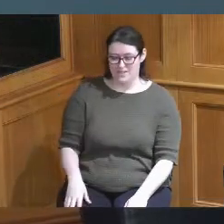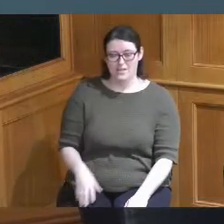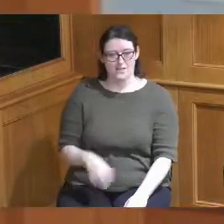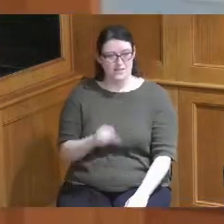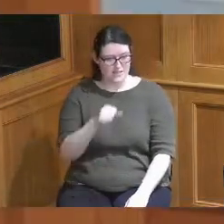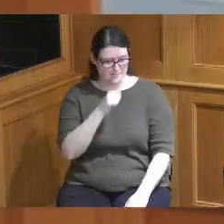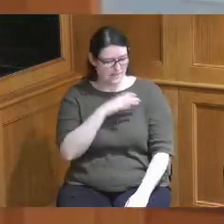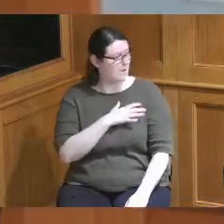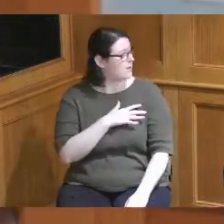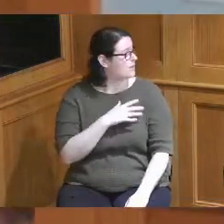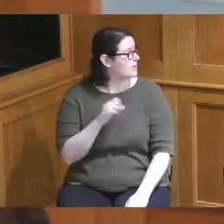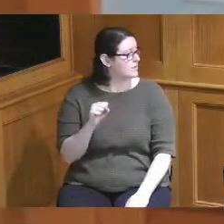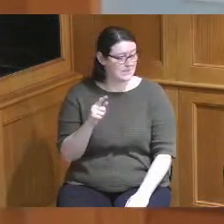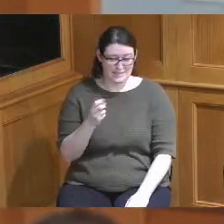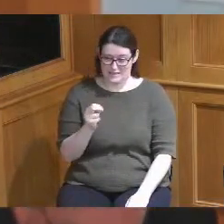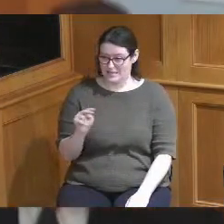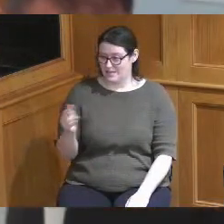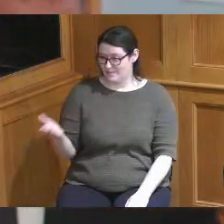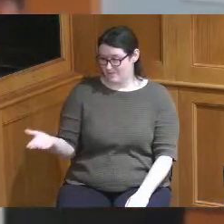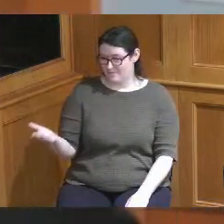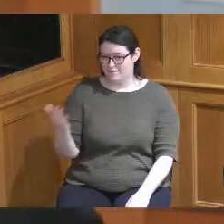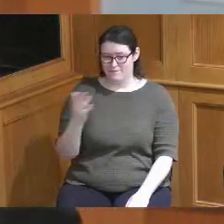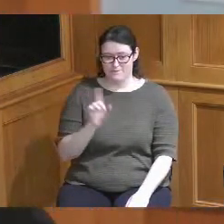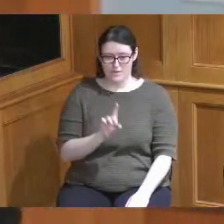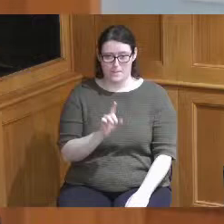not. Steve, come up and talk about this.